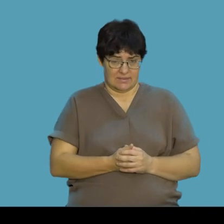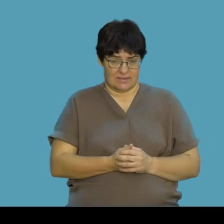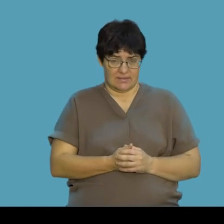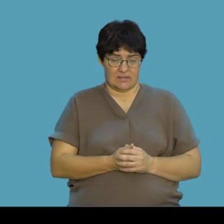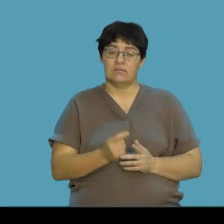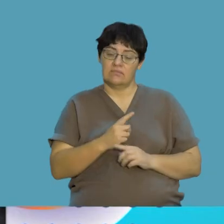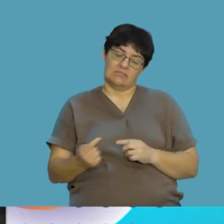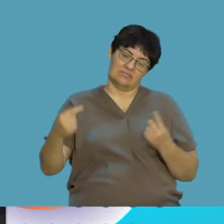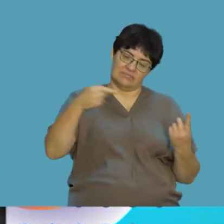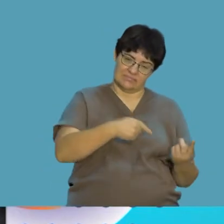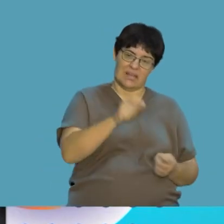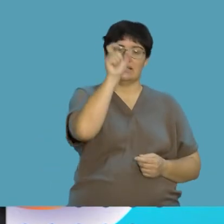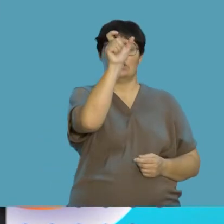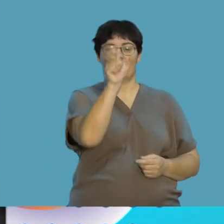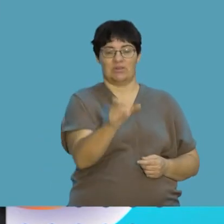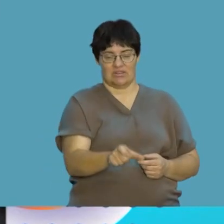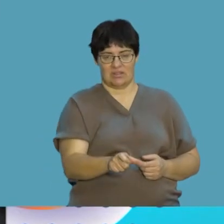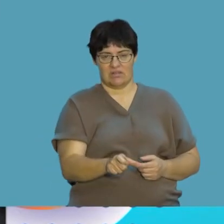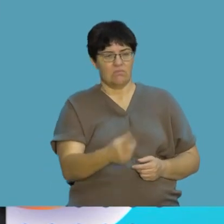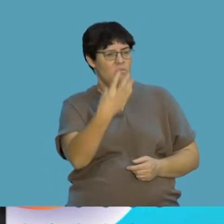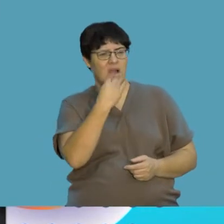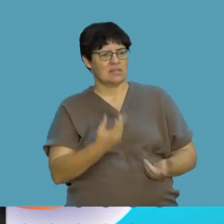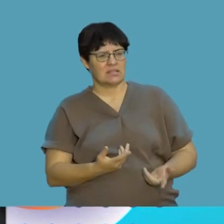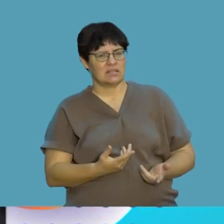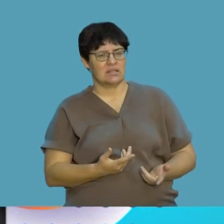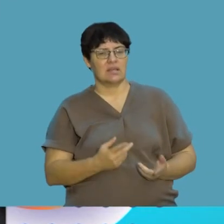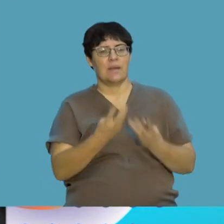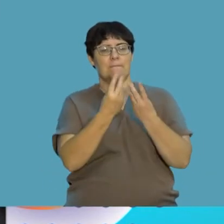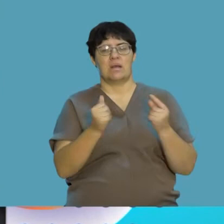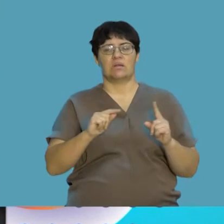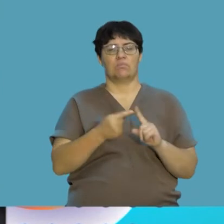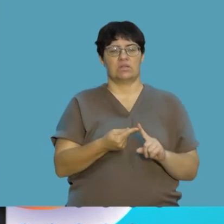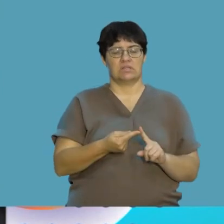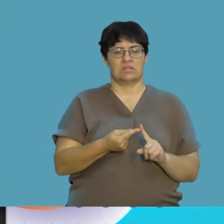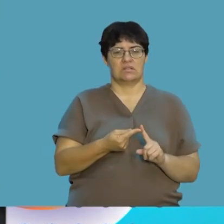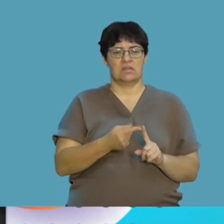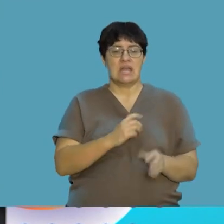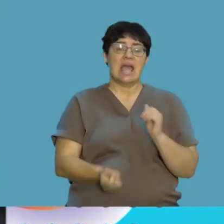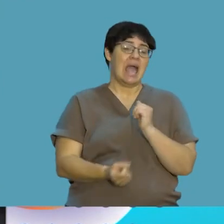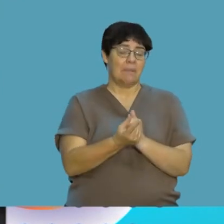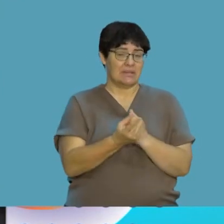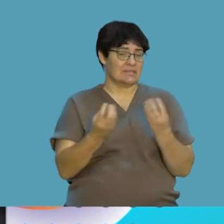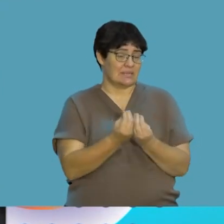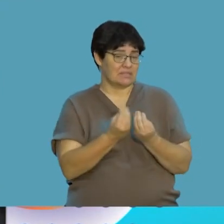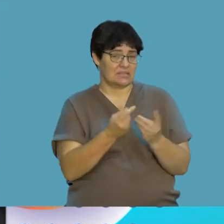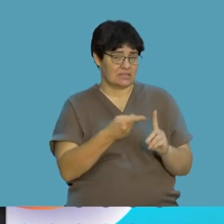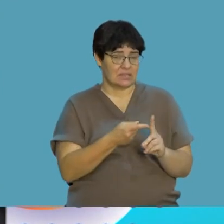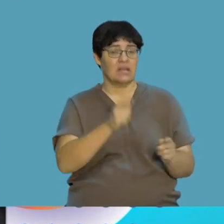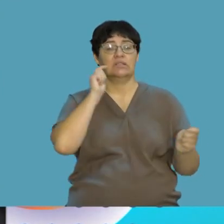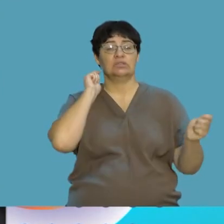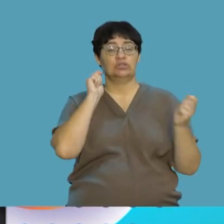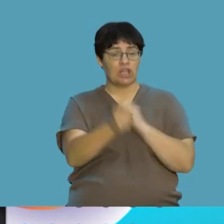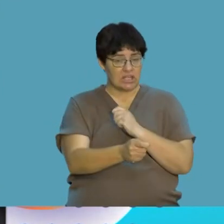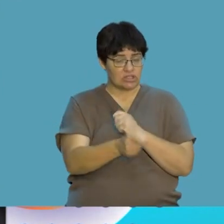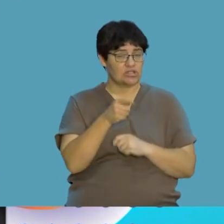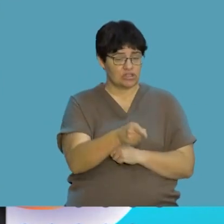to the terminology. We ask ourselves, at a melting point, what exactly happens to a substance? The substance changes its state or its